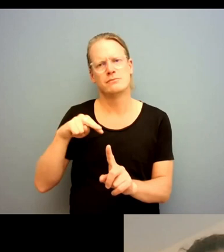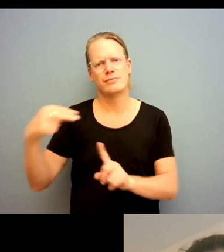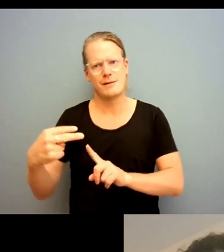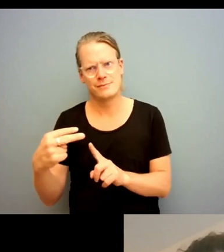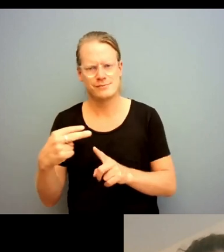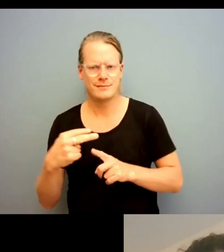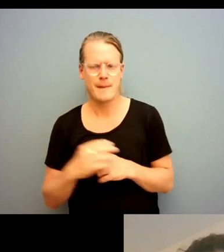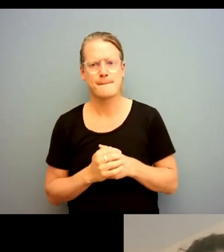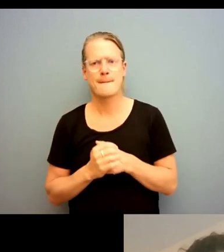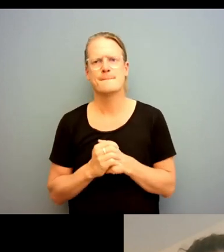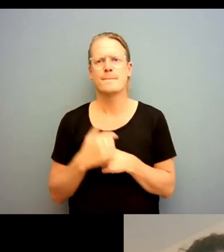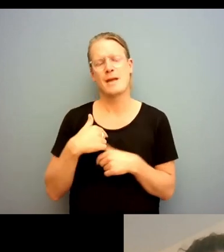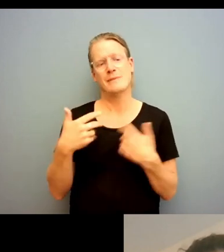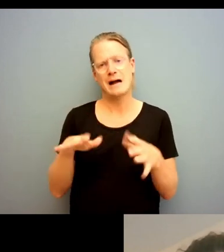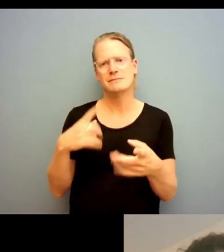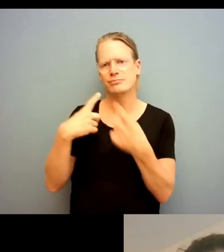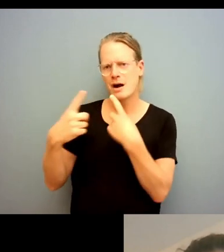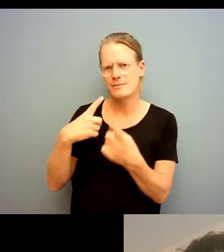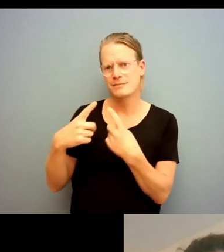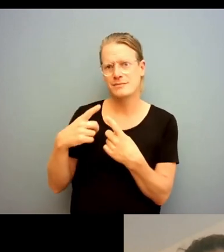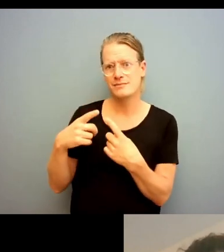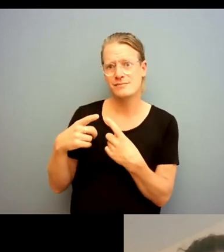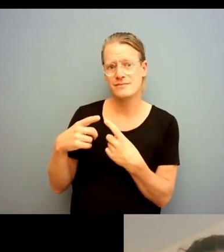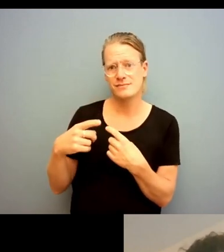chairman for the hearing impaired